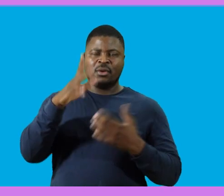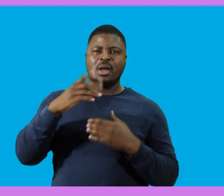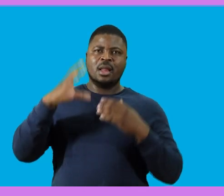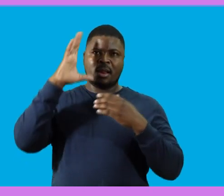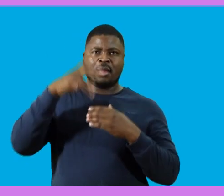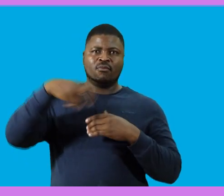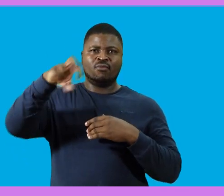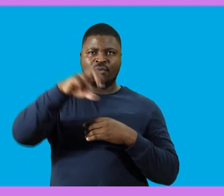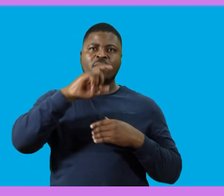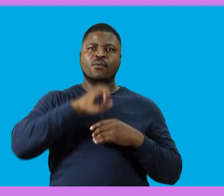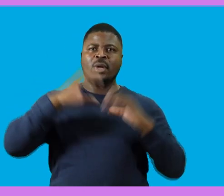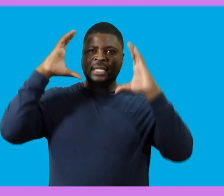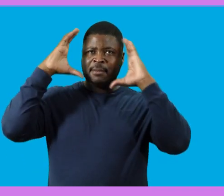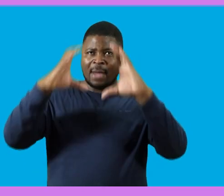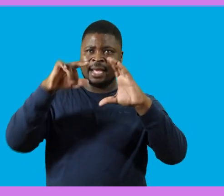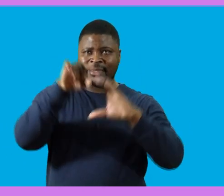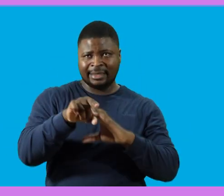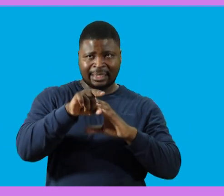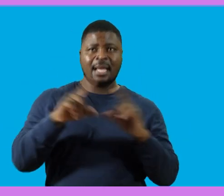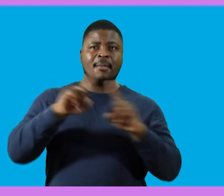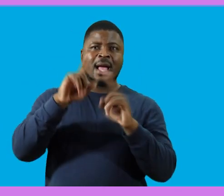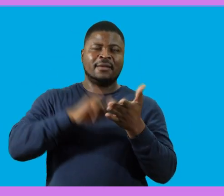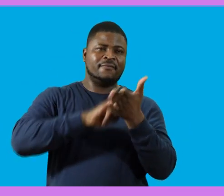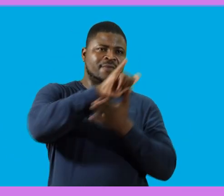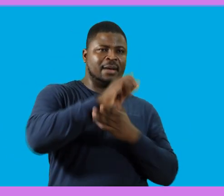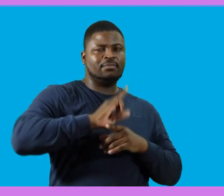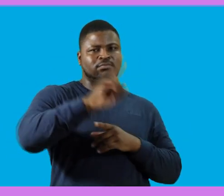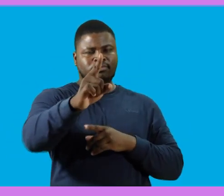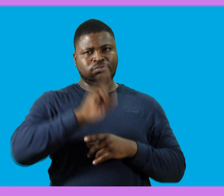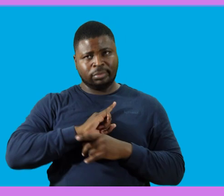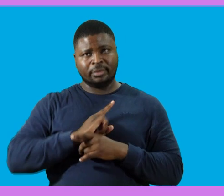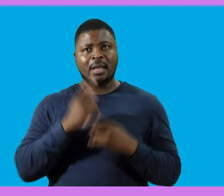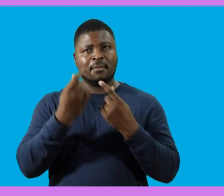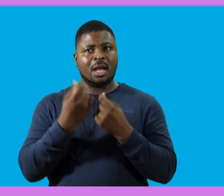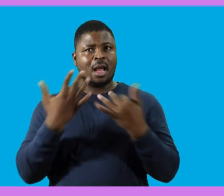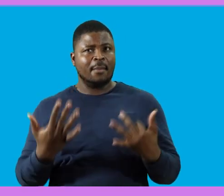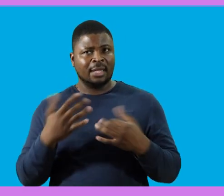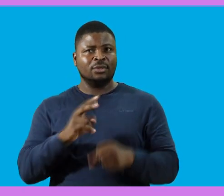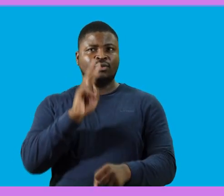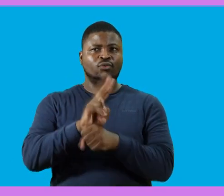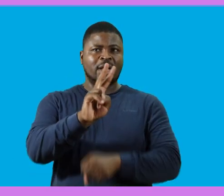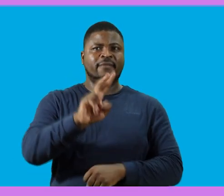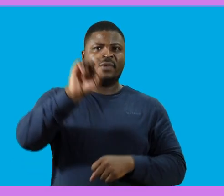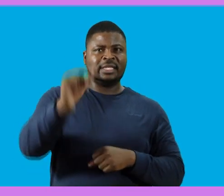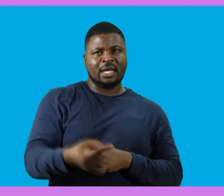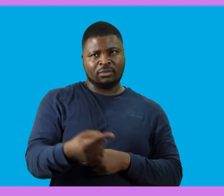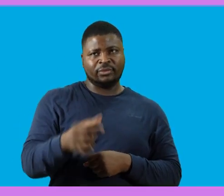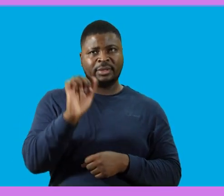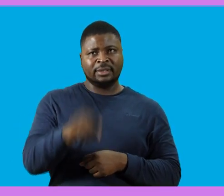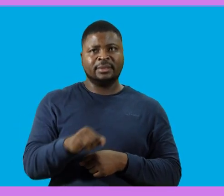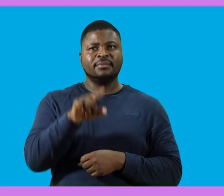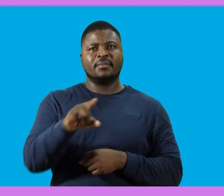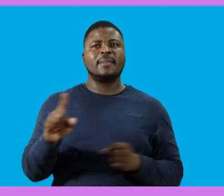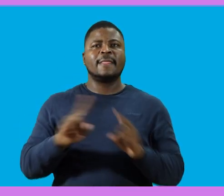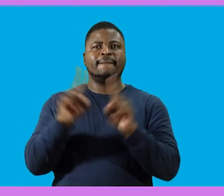27,500 Rand per person. Her return flight will cost approximately 12,000. So,